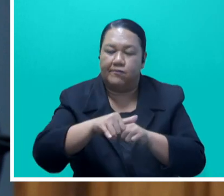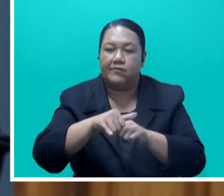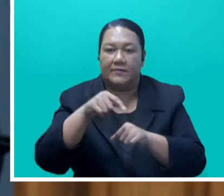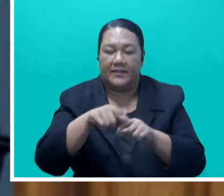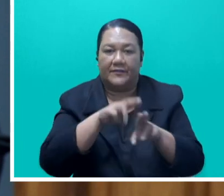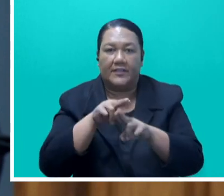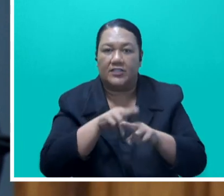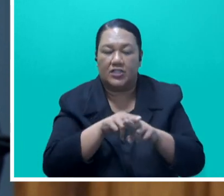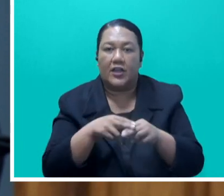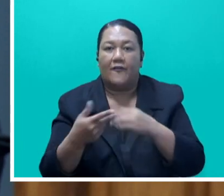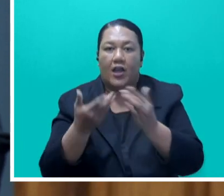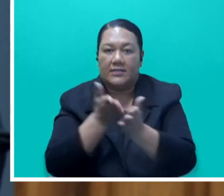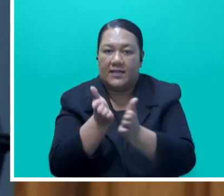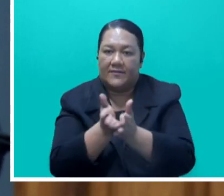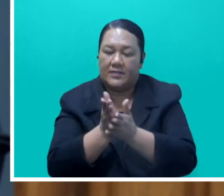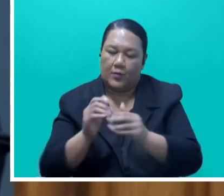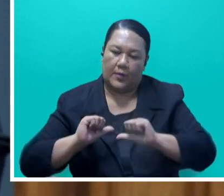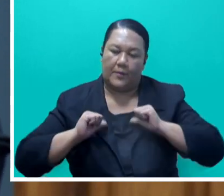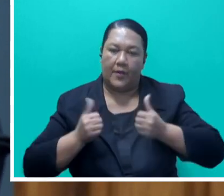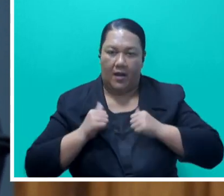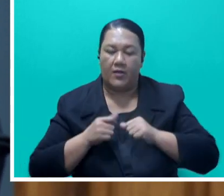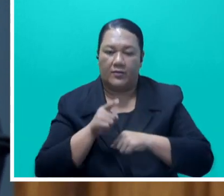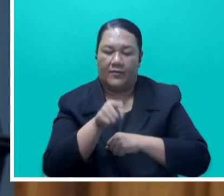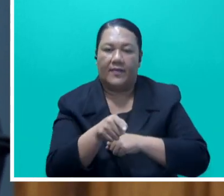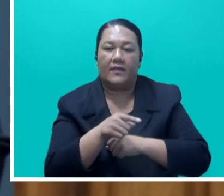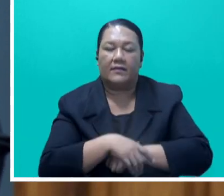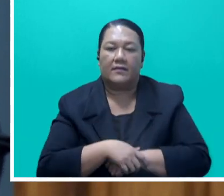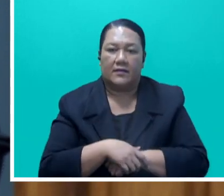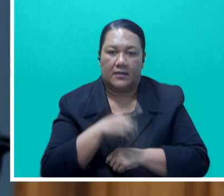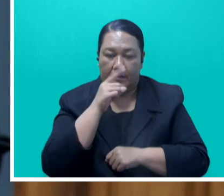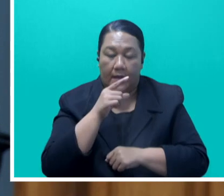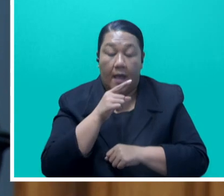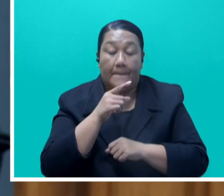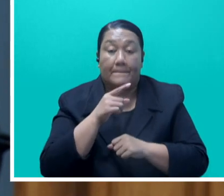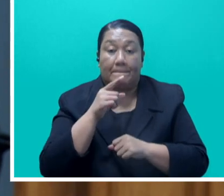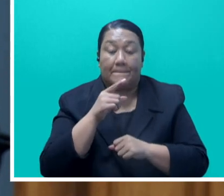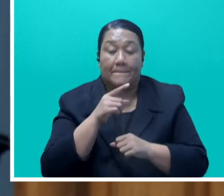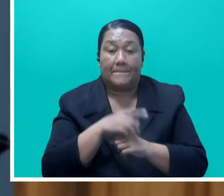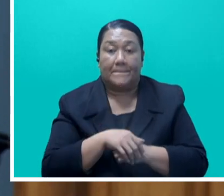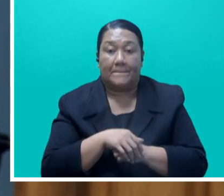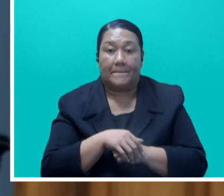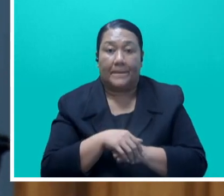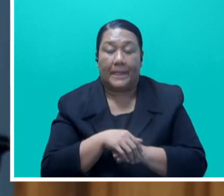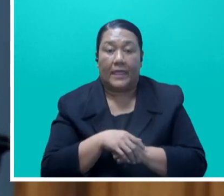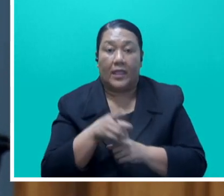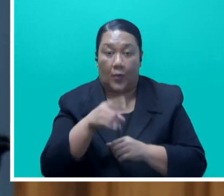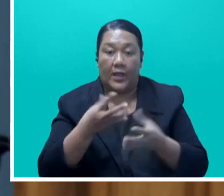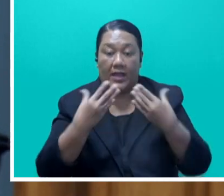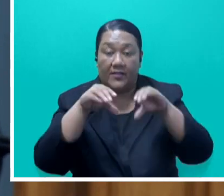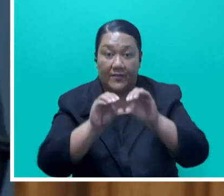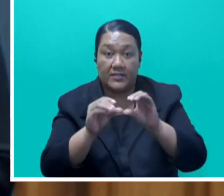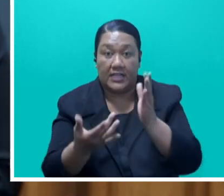of service that we can all be proud of. In addition to Fiji's Airports Capital Investment Program, we will invest in